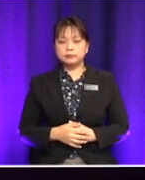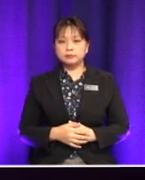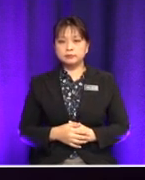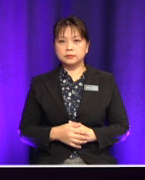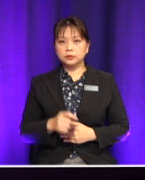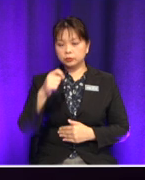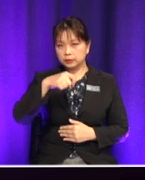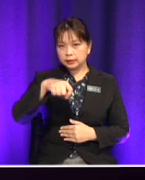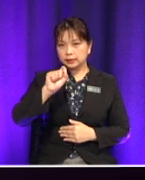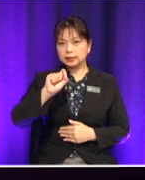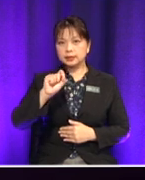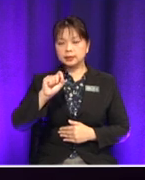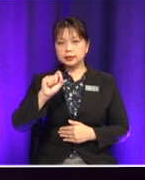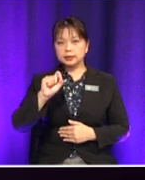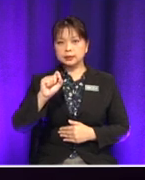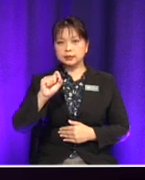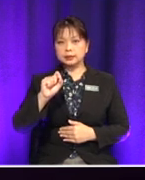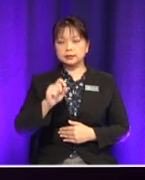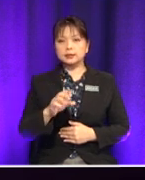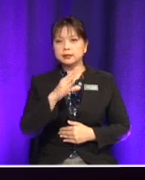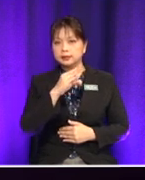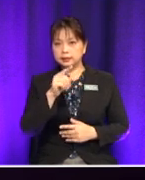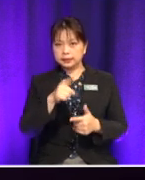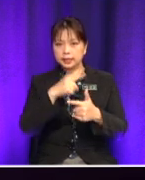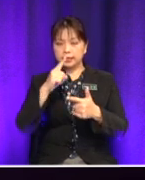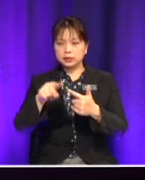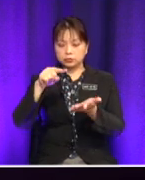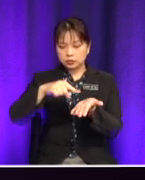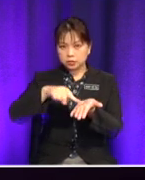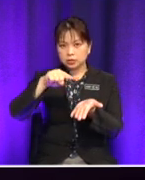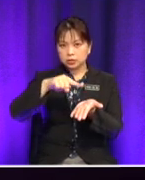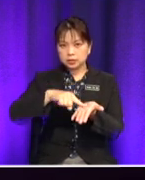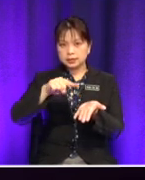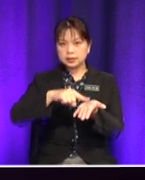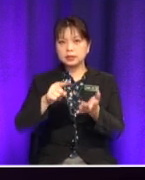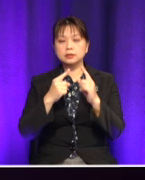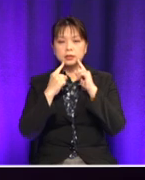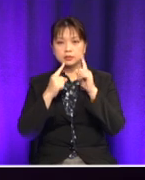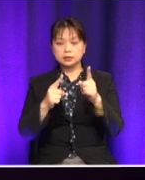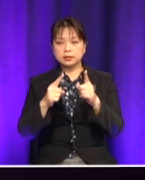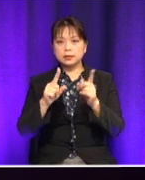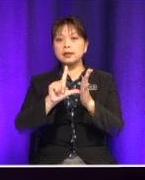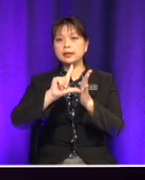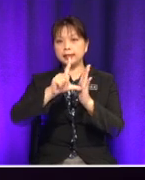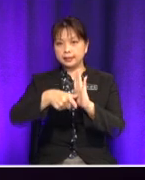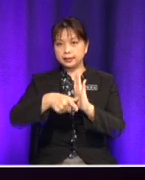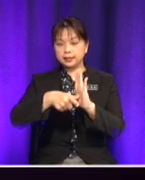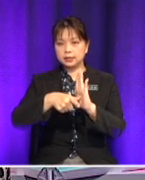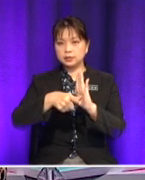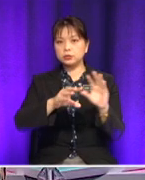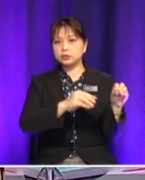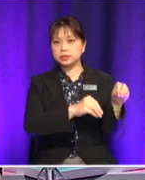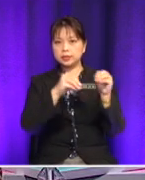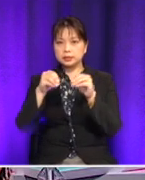best answer. And of course, you need to check your answer. And later, you need to transfer all your answers in the answer sheet.